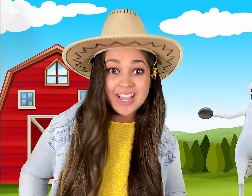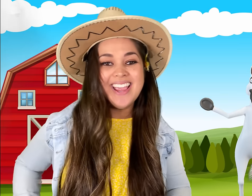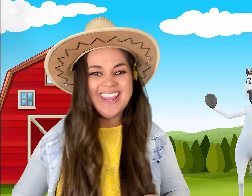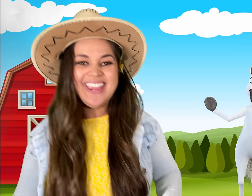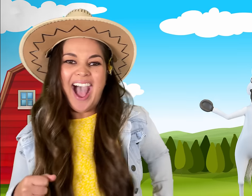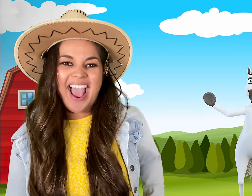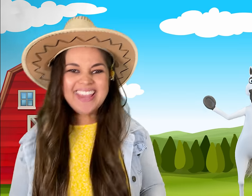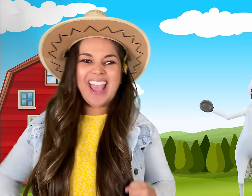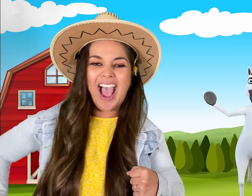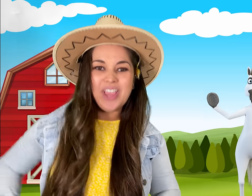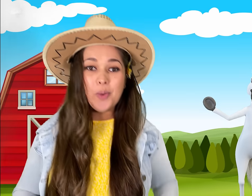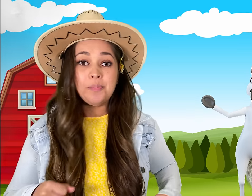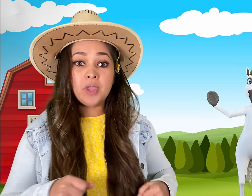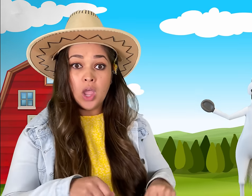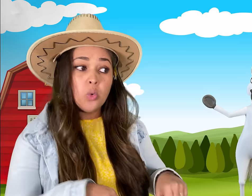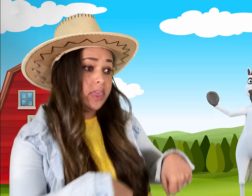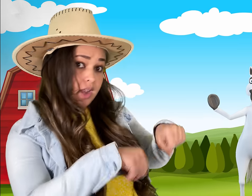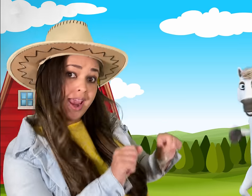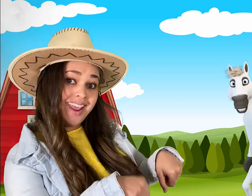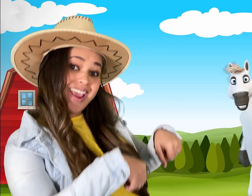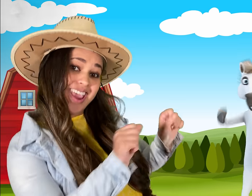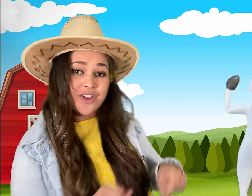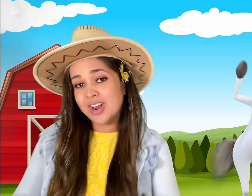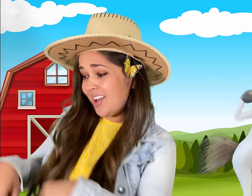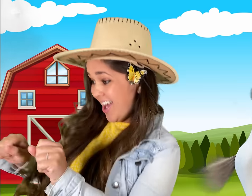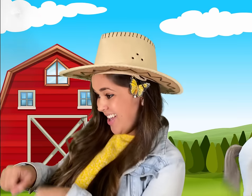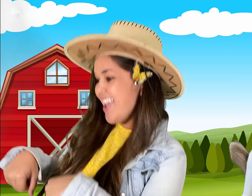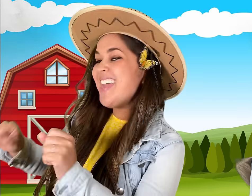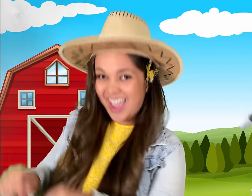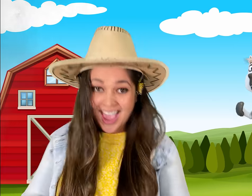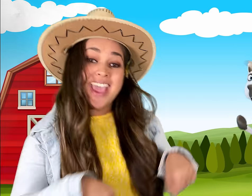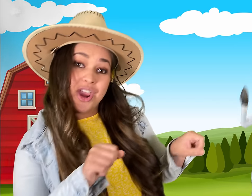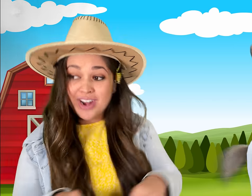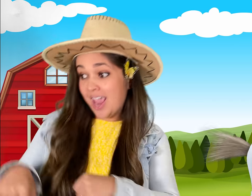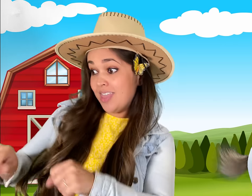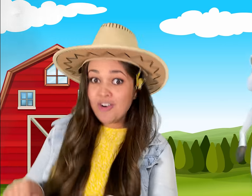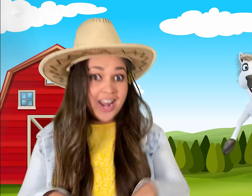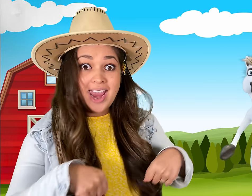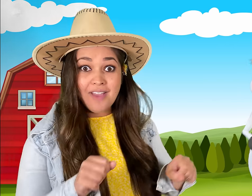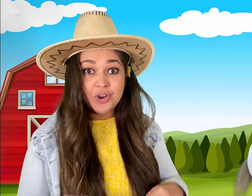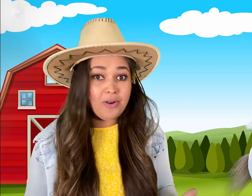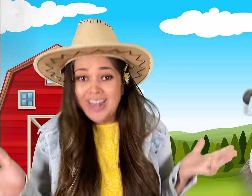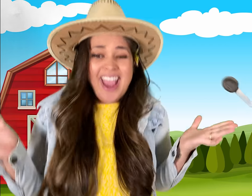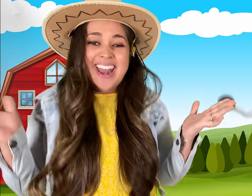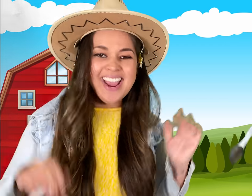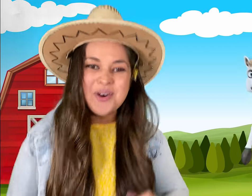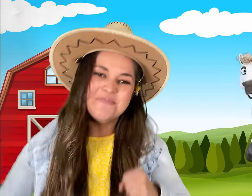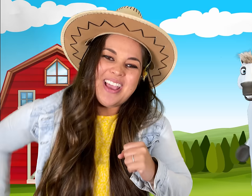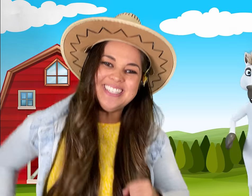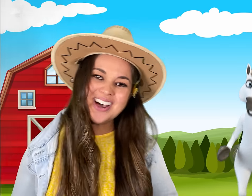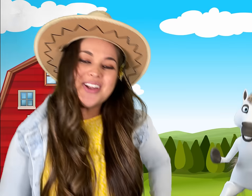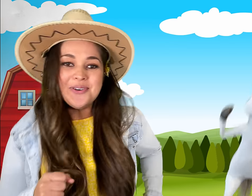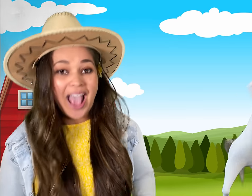horse, E-I-E-I-O. With a neigh neigh here and a nay nay there, here a nay, there a nay, everywhere a nay nay.